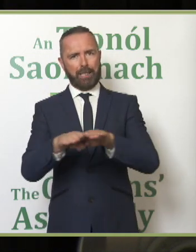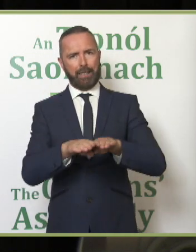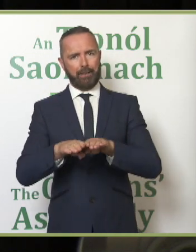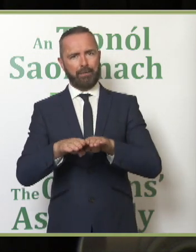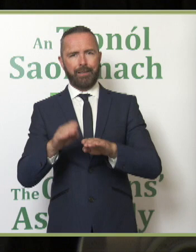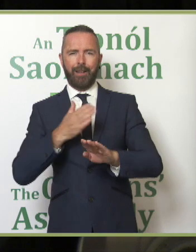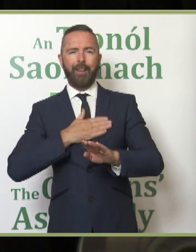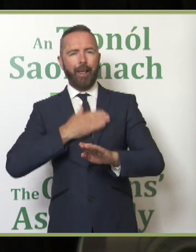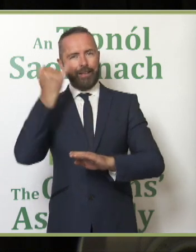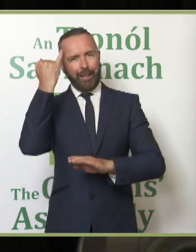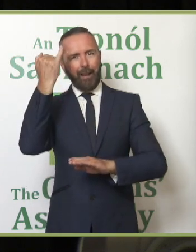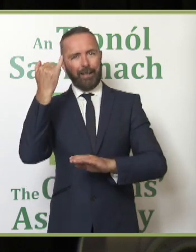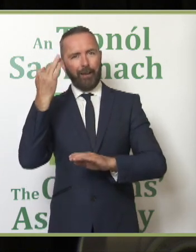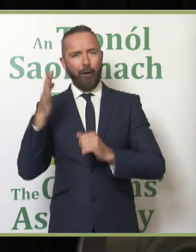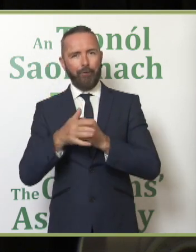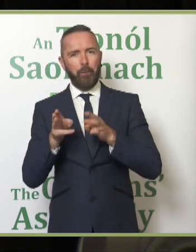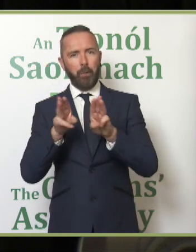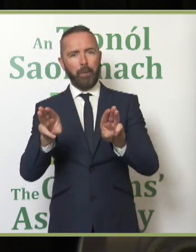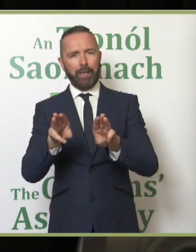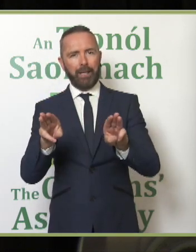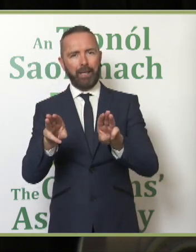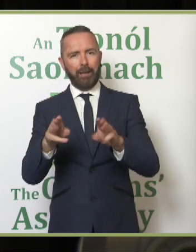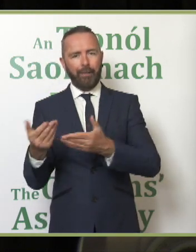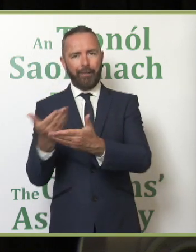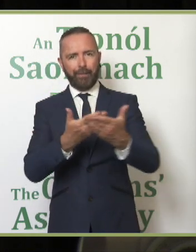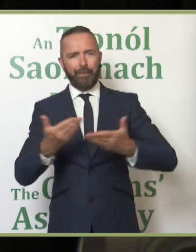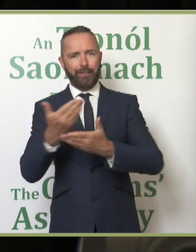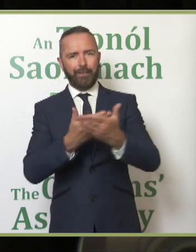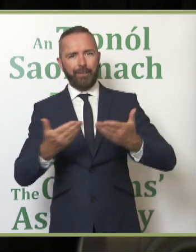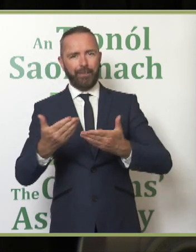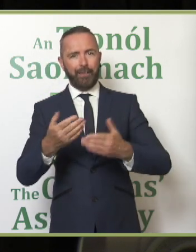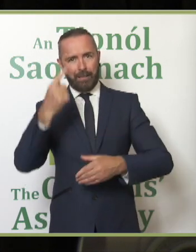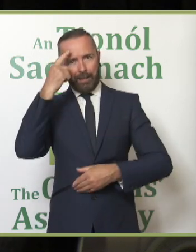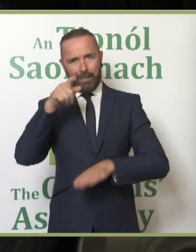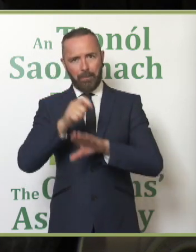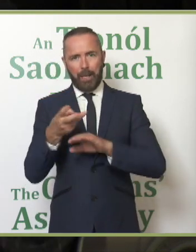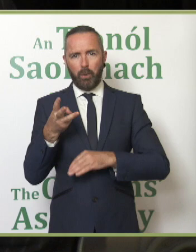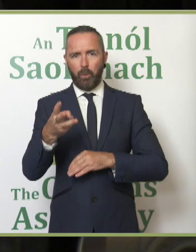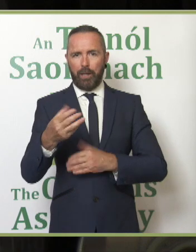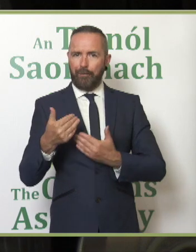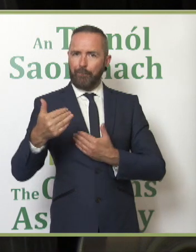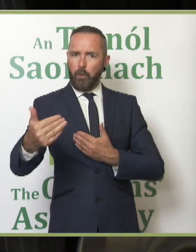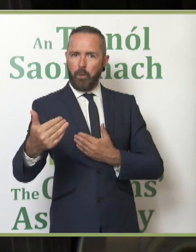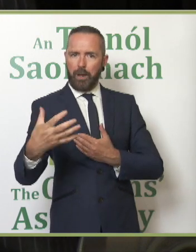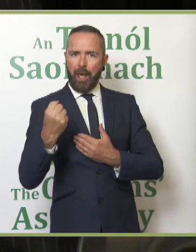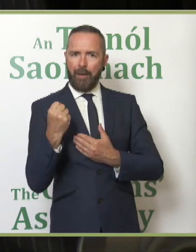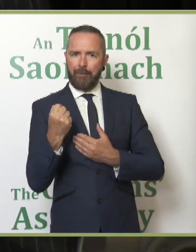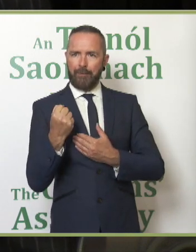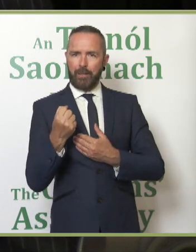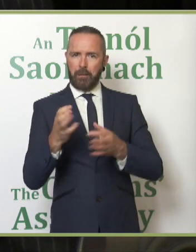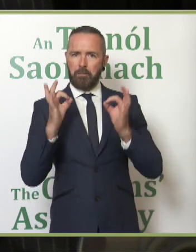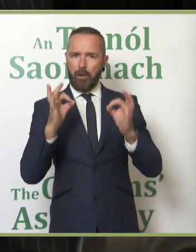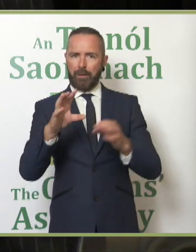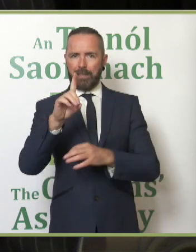and then that feeding back into the democratic process. So they think that's a way to get a deliberative